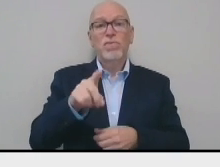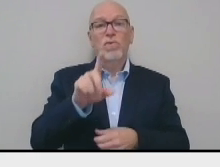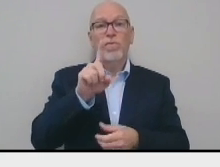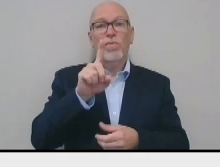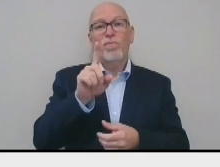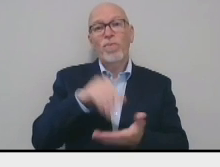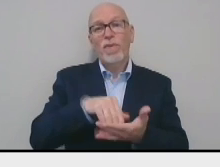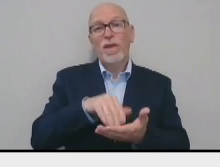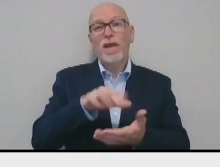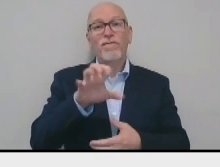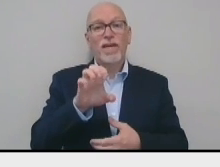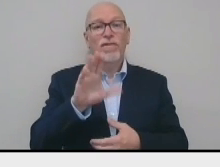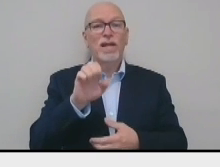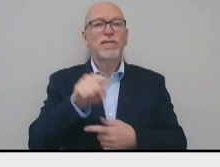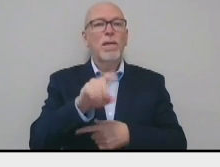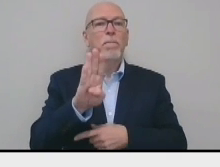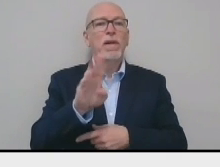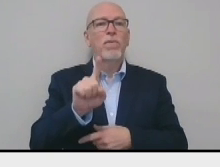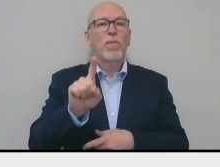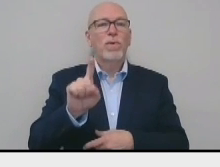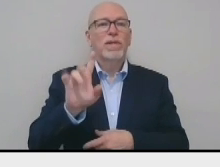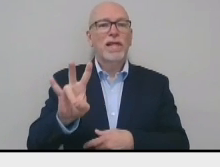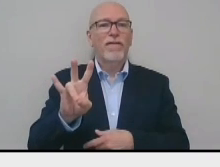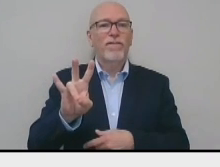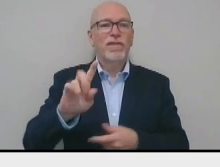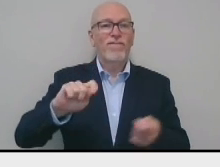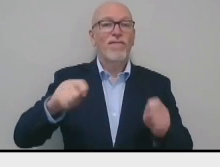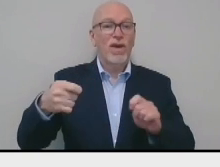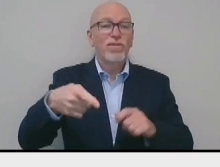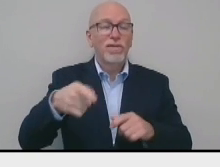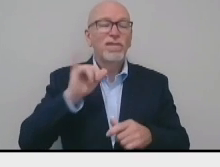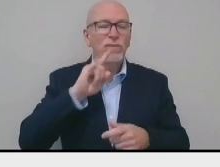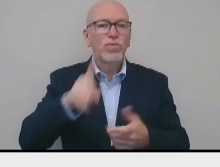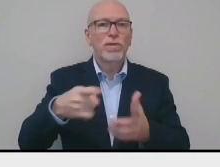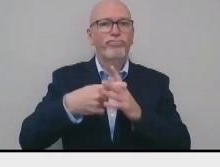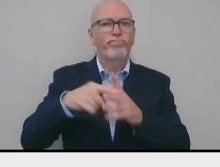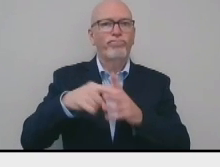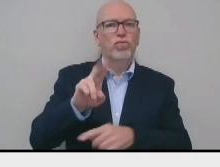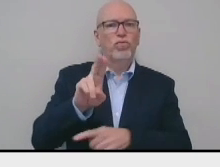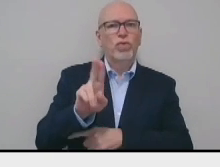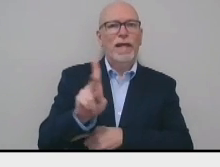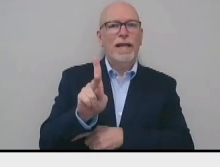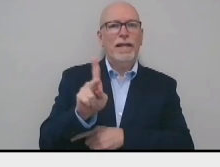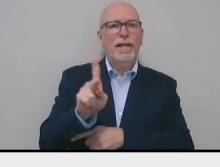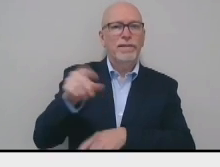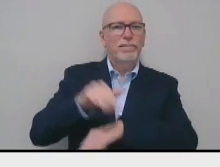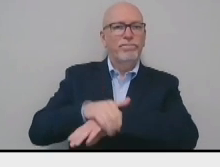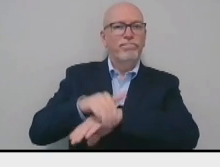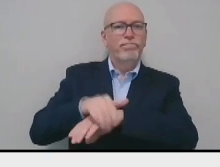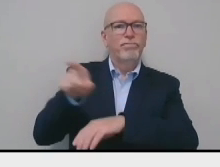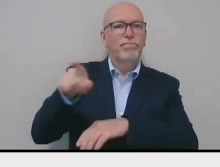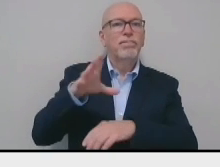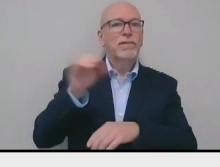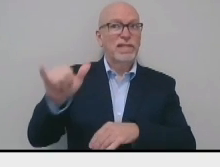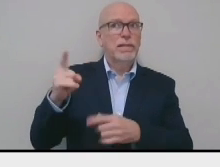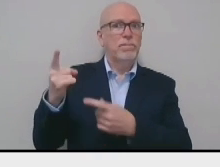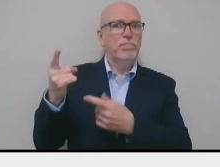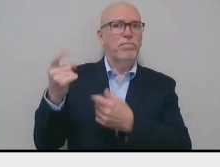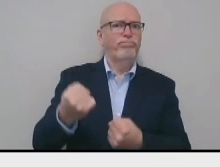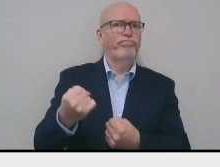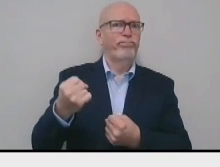of the B.1.1.7 variant, which originated in the United Kingdom and is the dominant variant that we are seeing here in